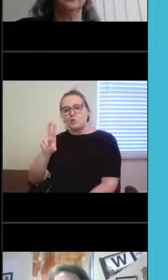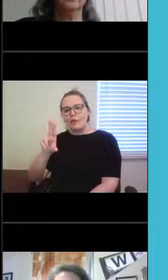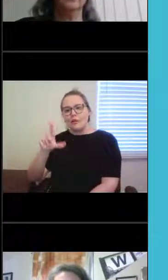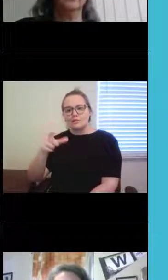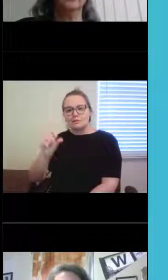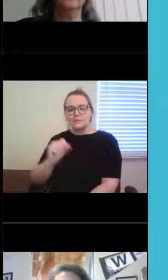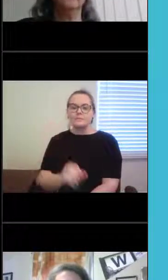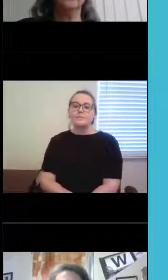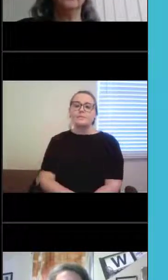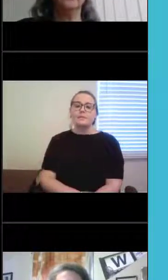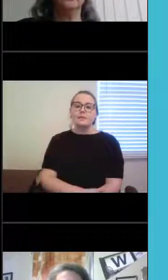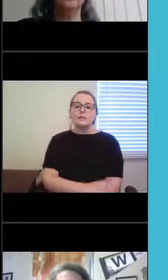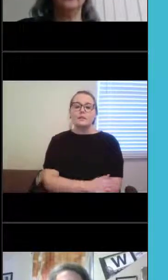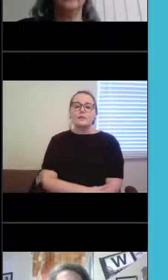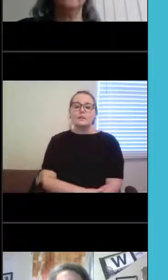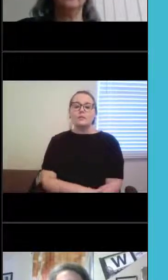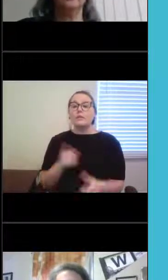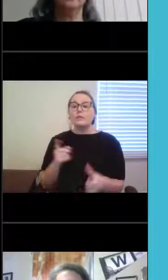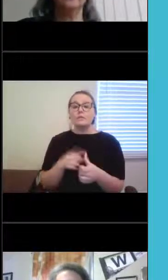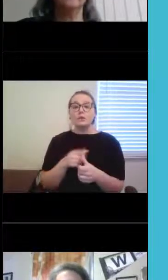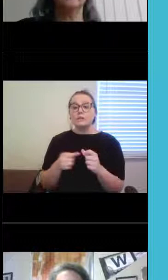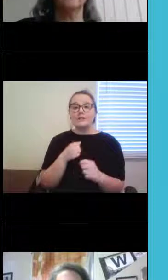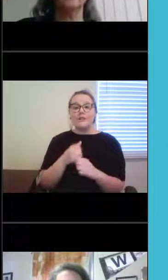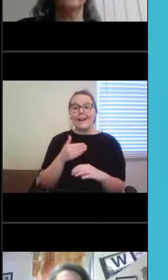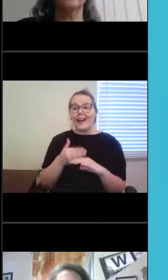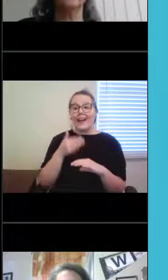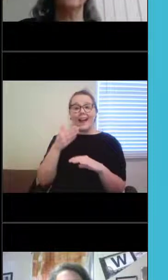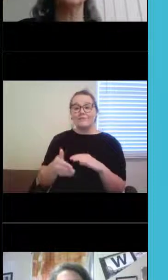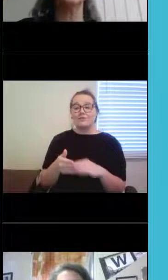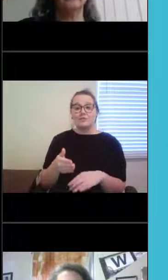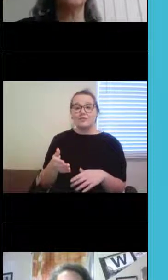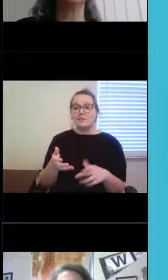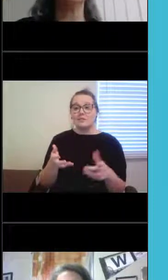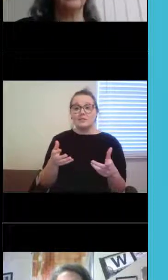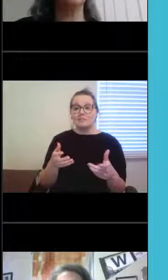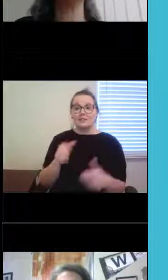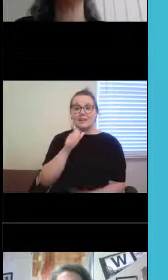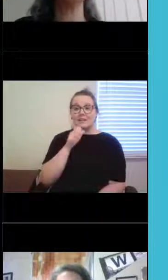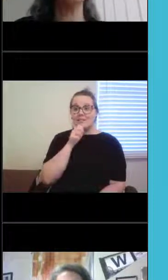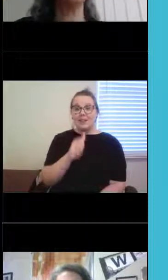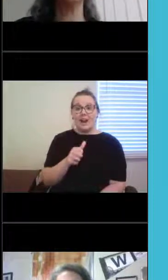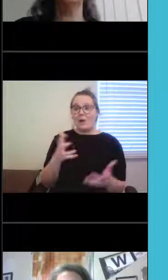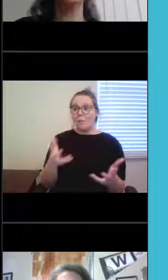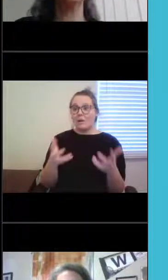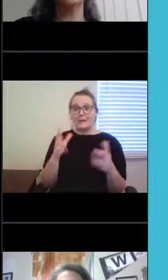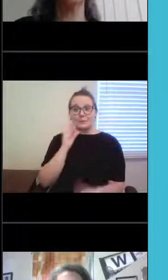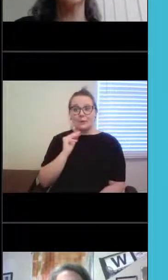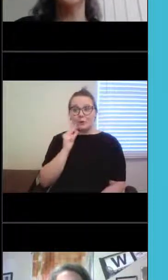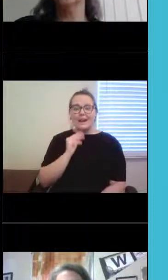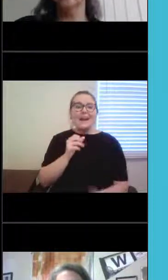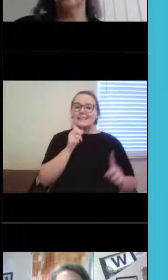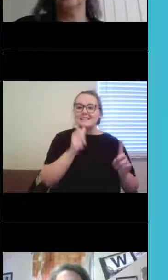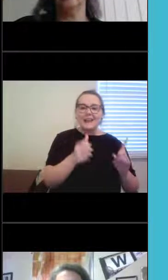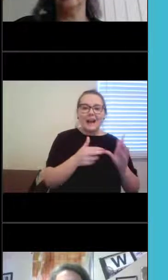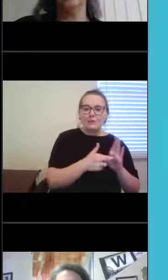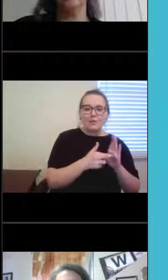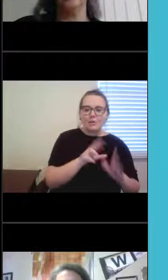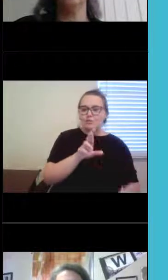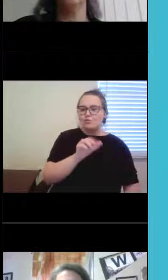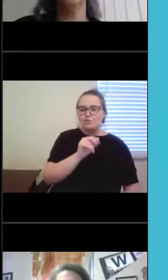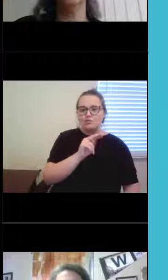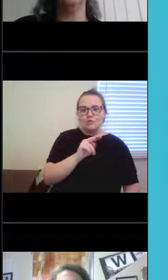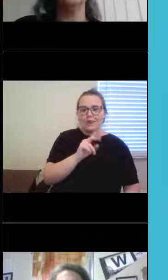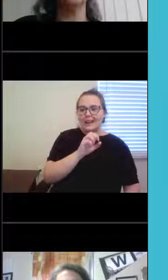impact, in the first year after the unwanted experience, and again, keep in mind, this is not a representative random survey